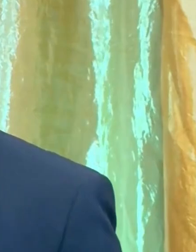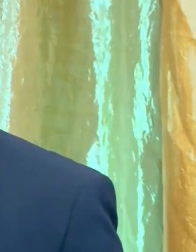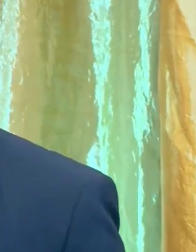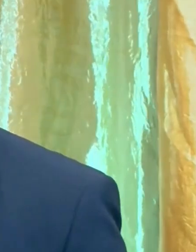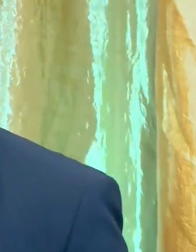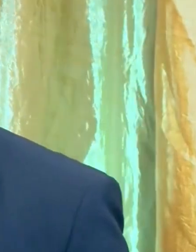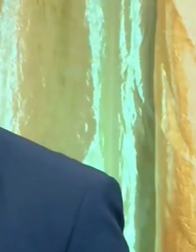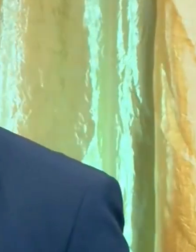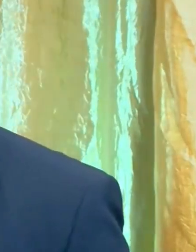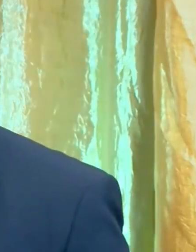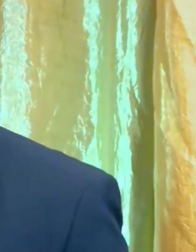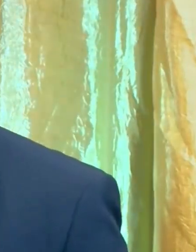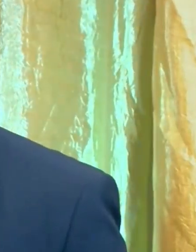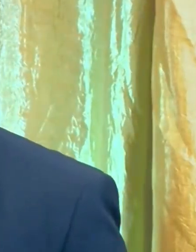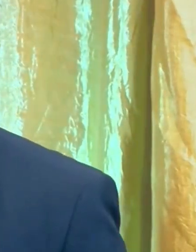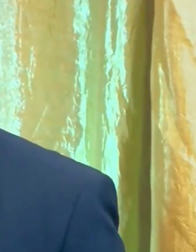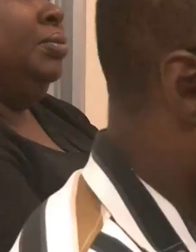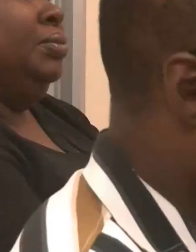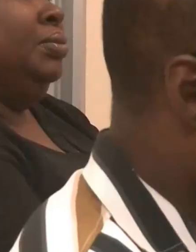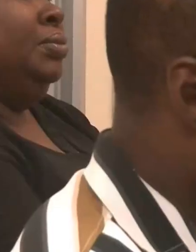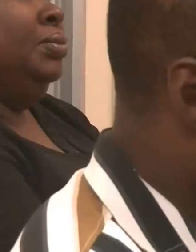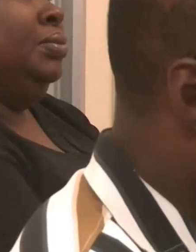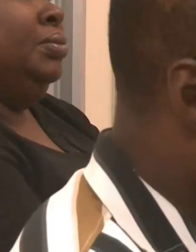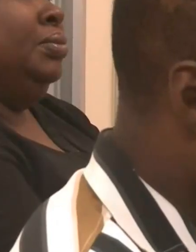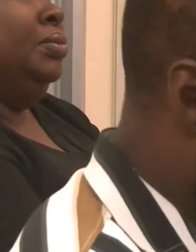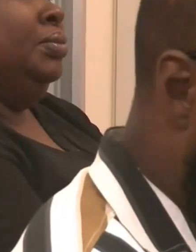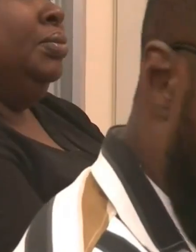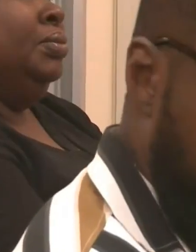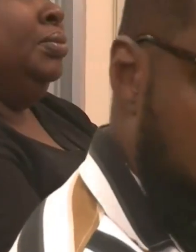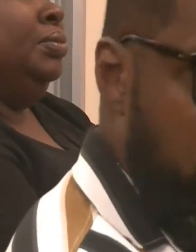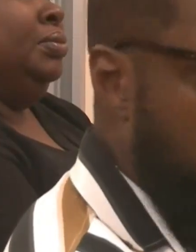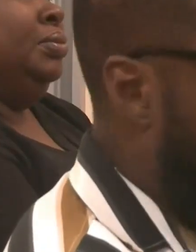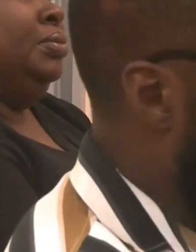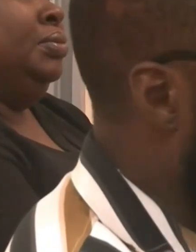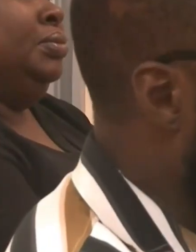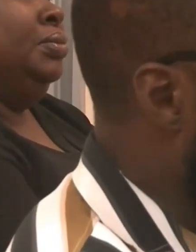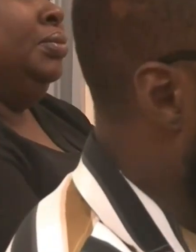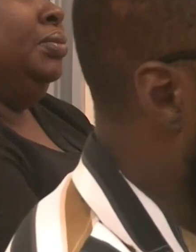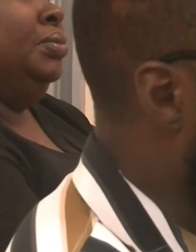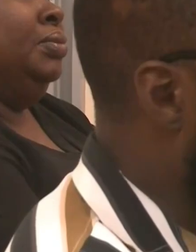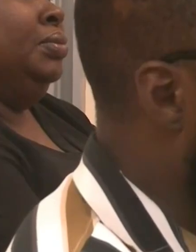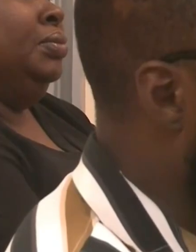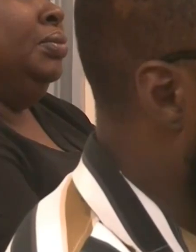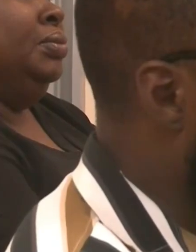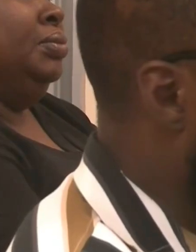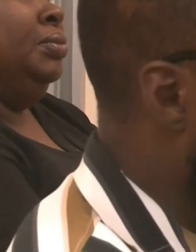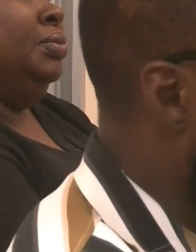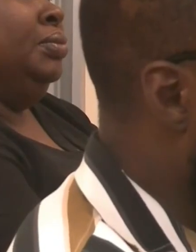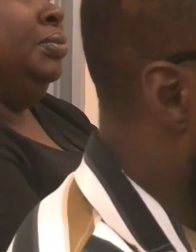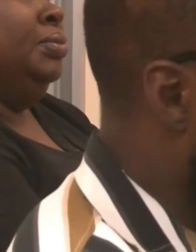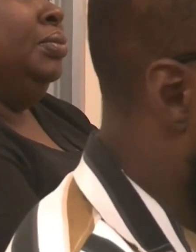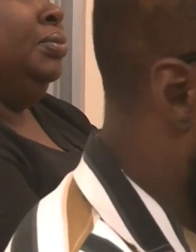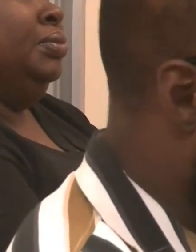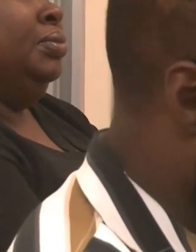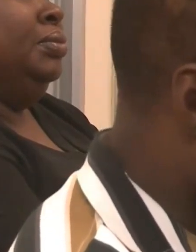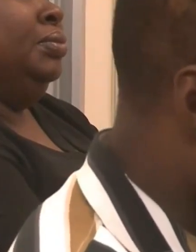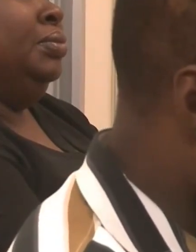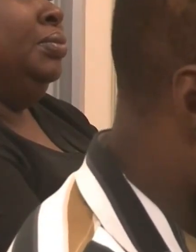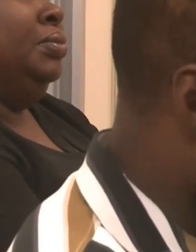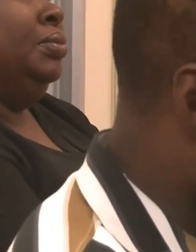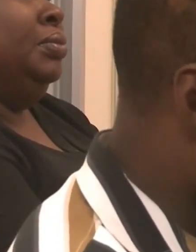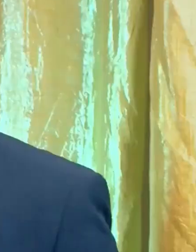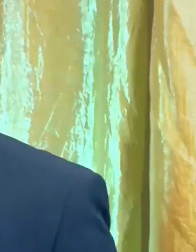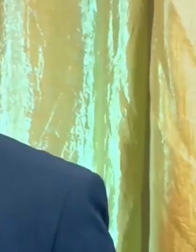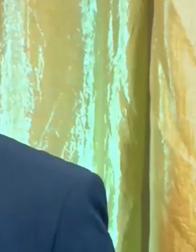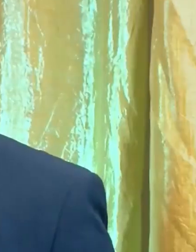the semi-professional Prime Minister's Cup. And we're hoping that this is something that I will sit down with my